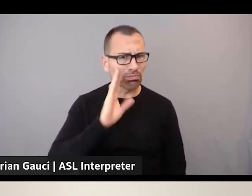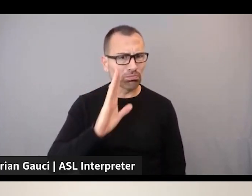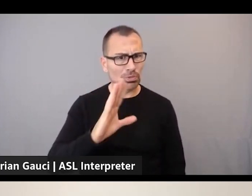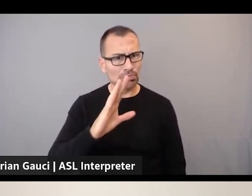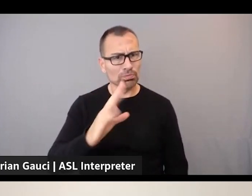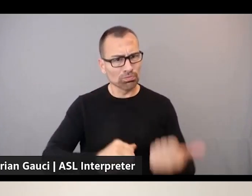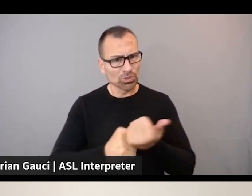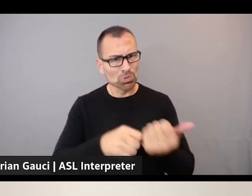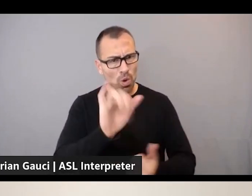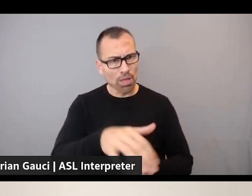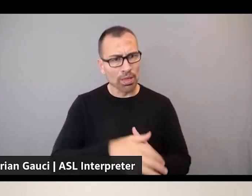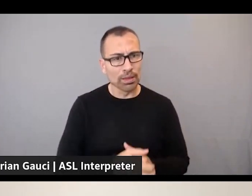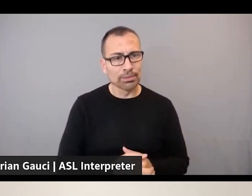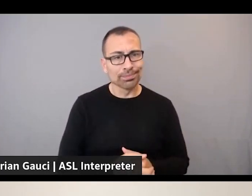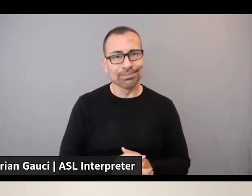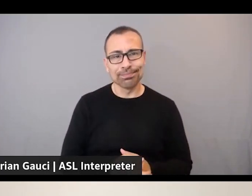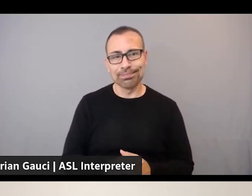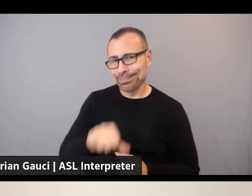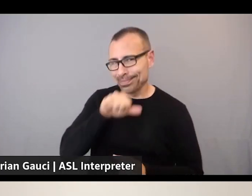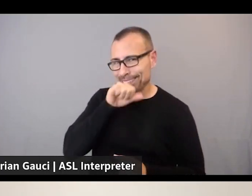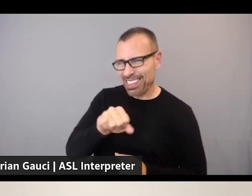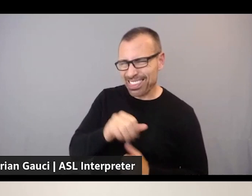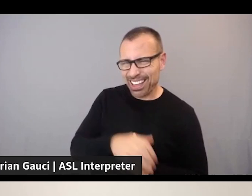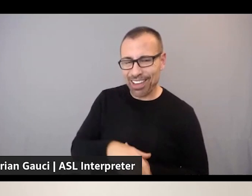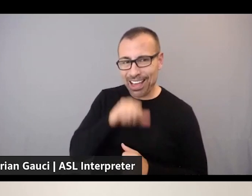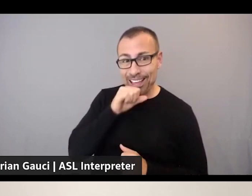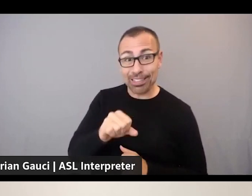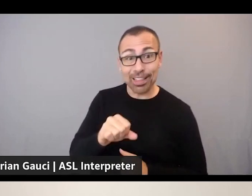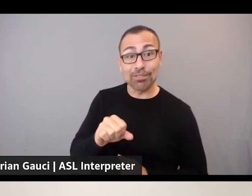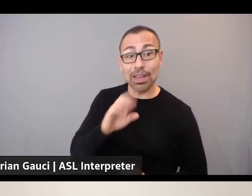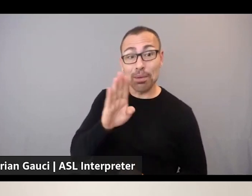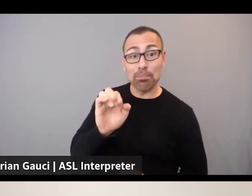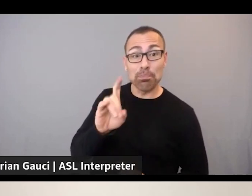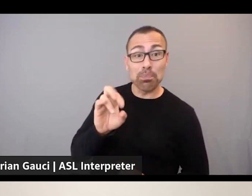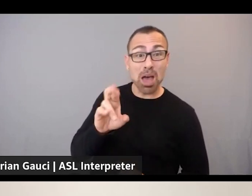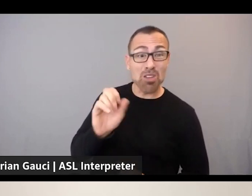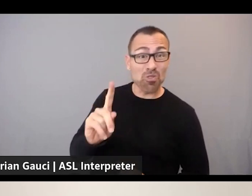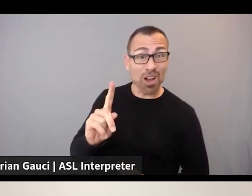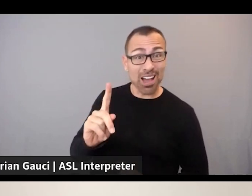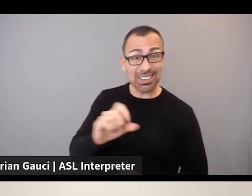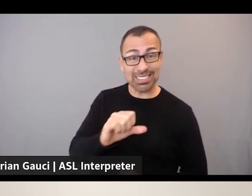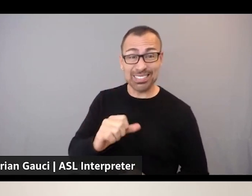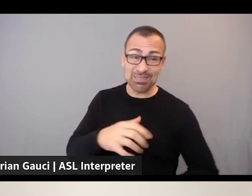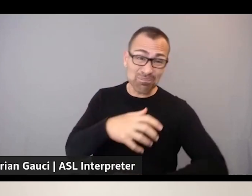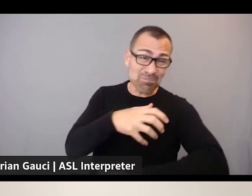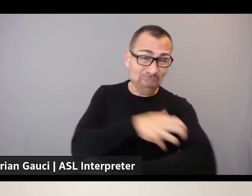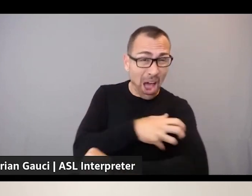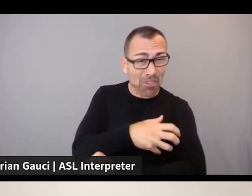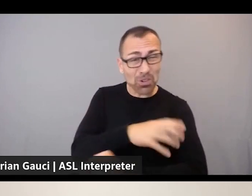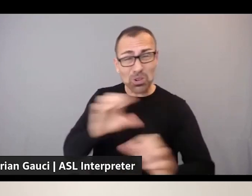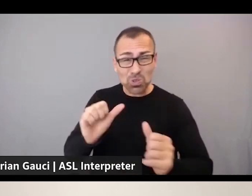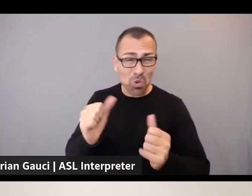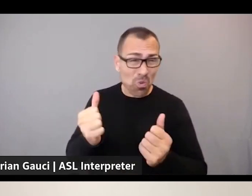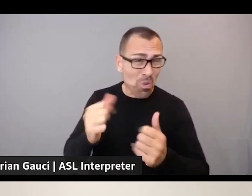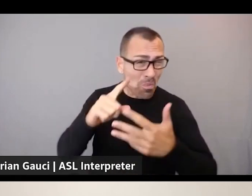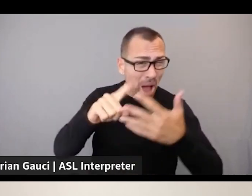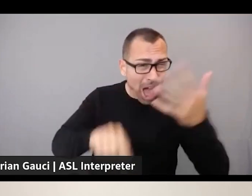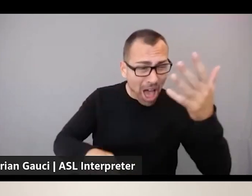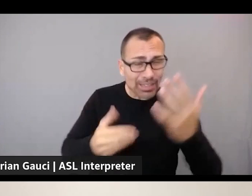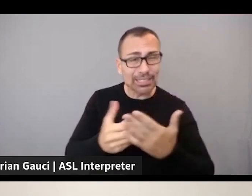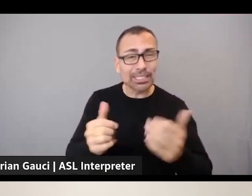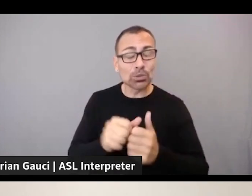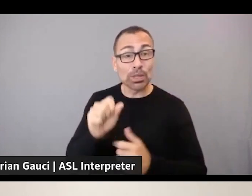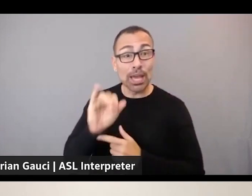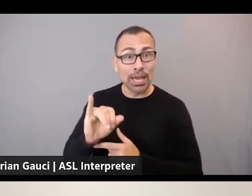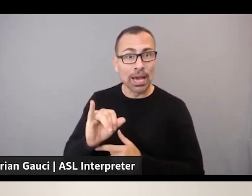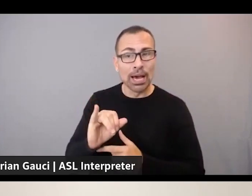how Amazon Bedrock is super powerful. It can do all these things with AI and just open up a new